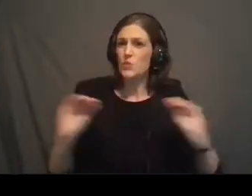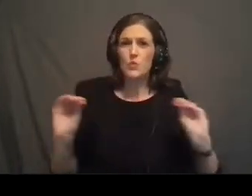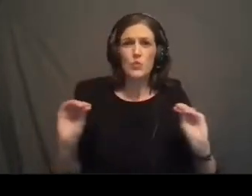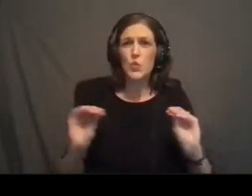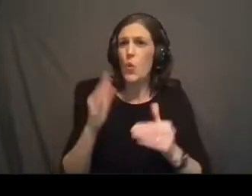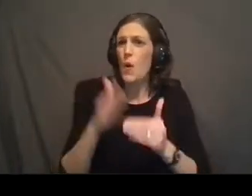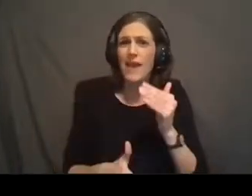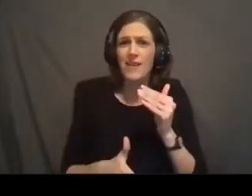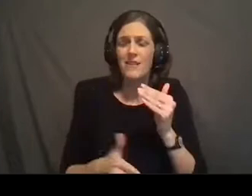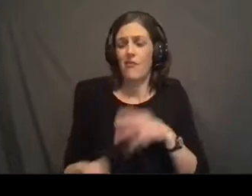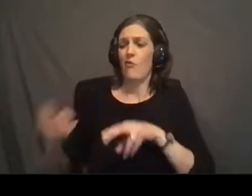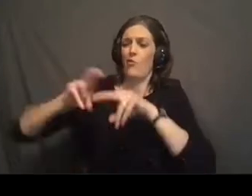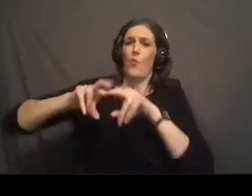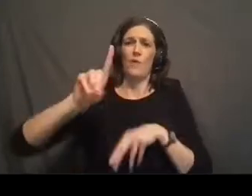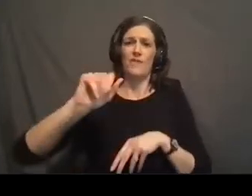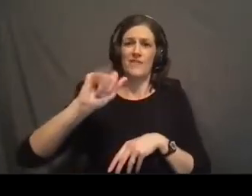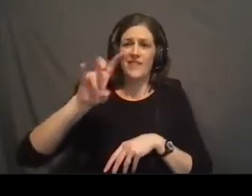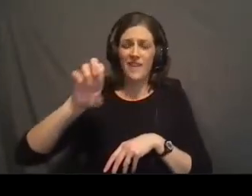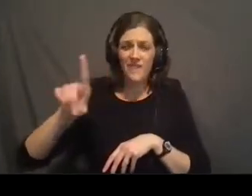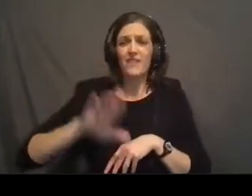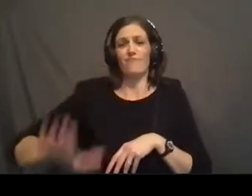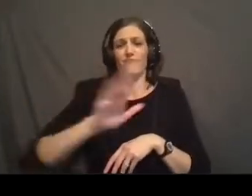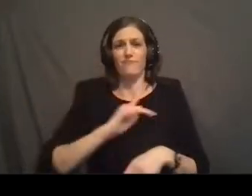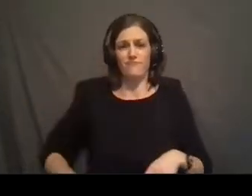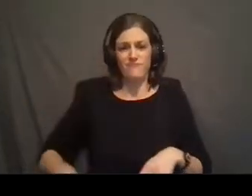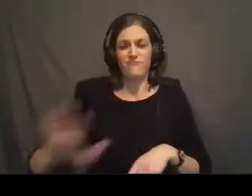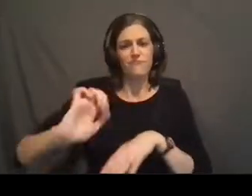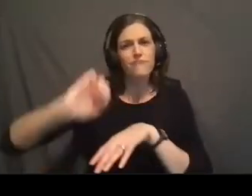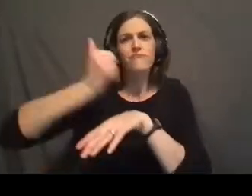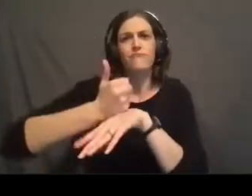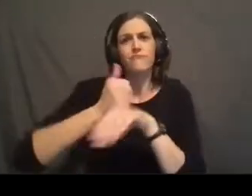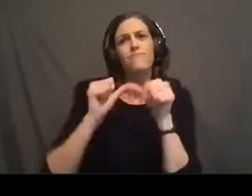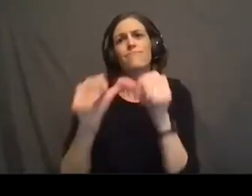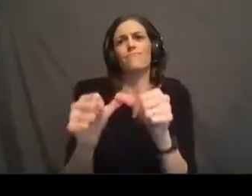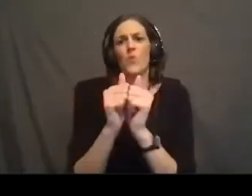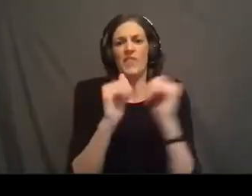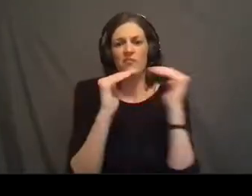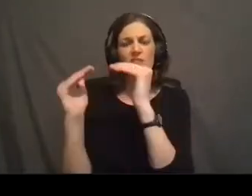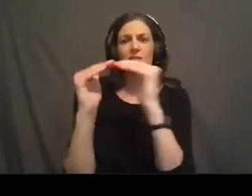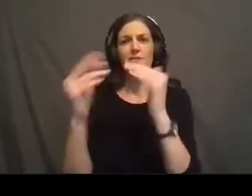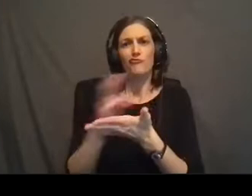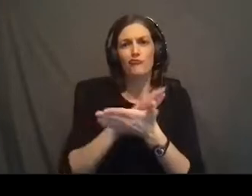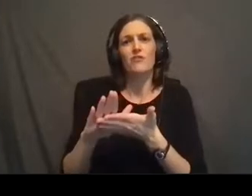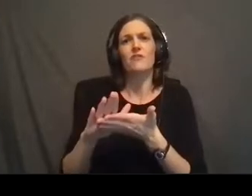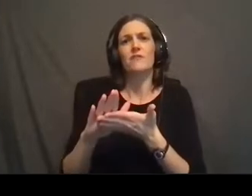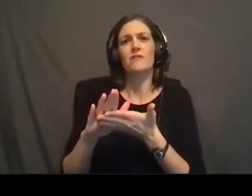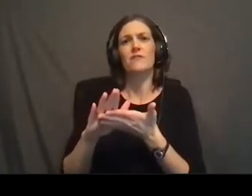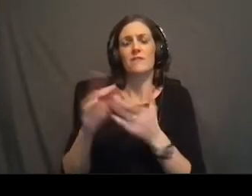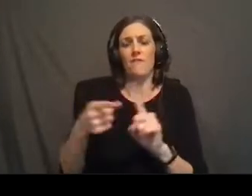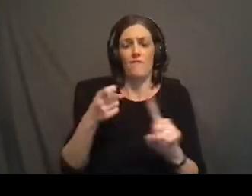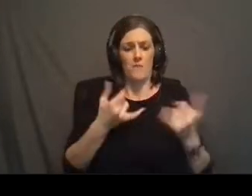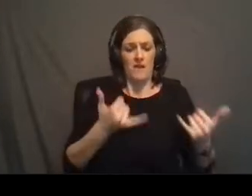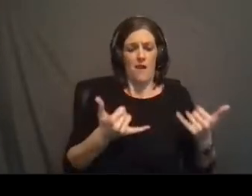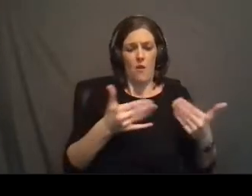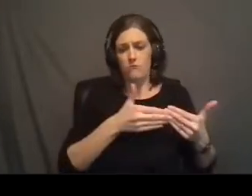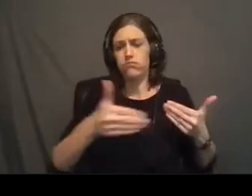And on the throne of David and over his kingdom to establish it and to uphold it with justice and with righteousness from this time forth